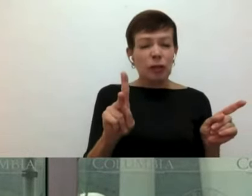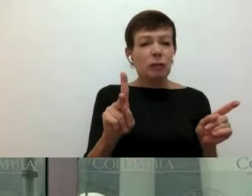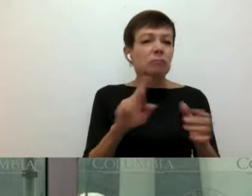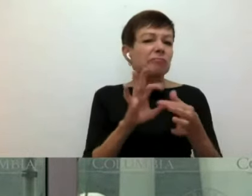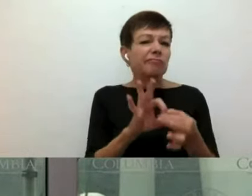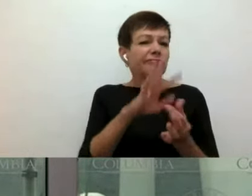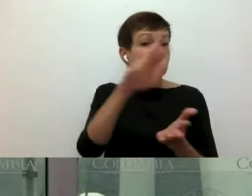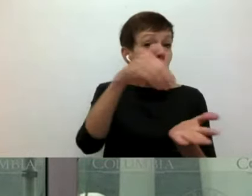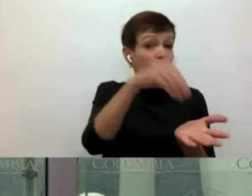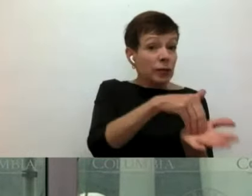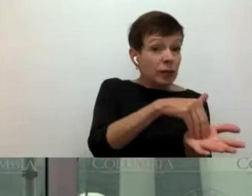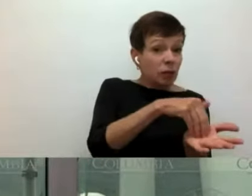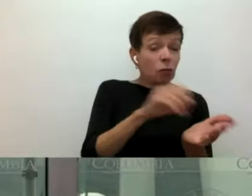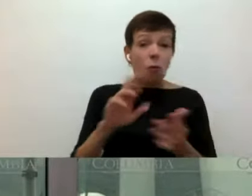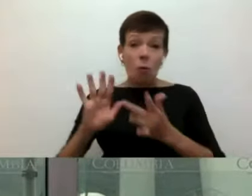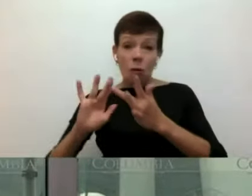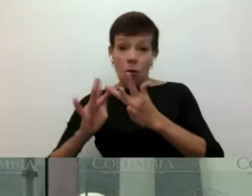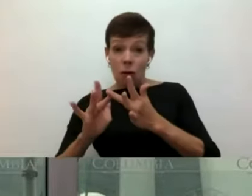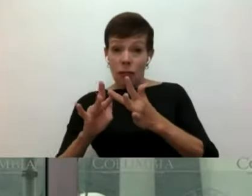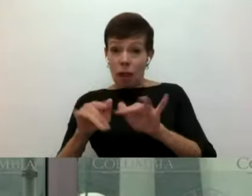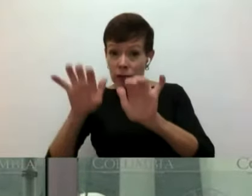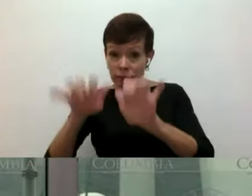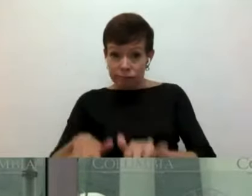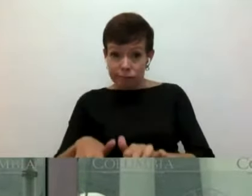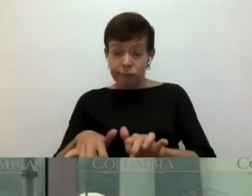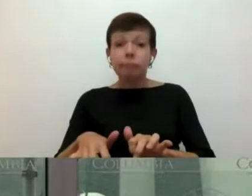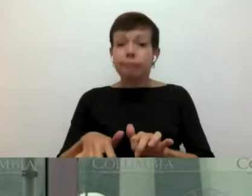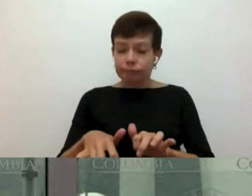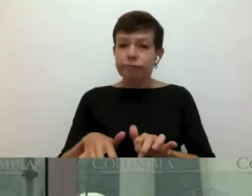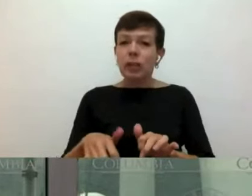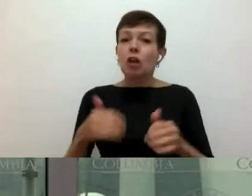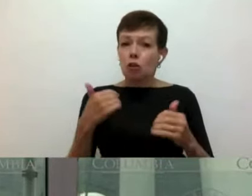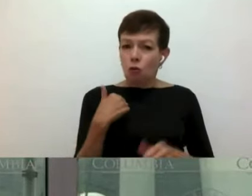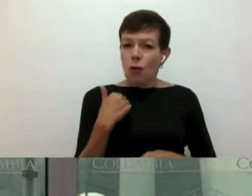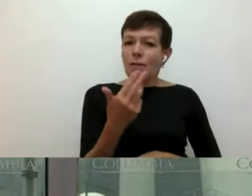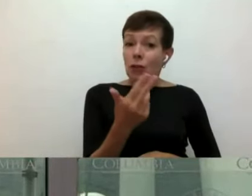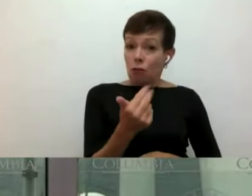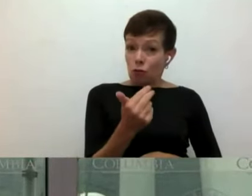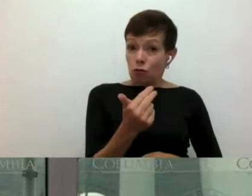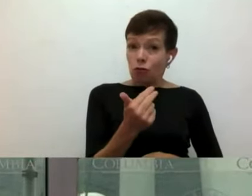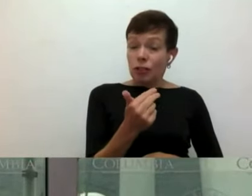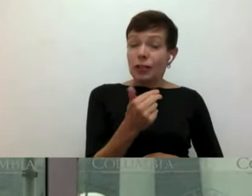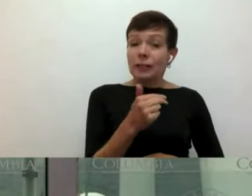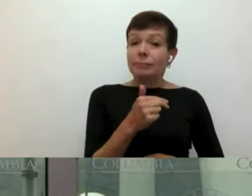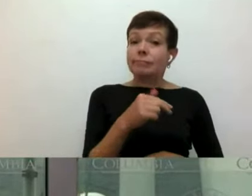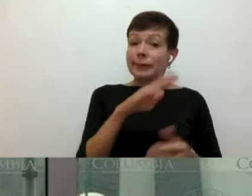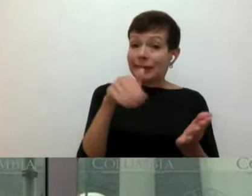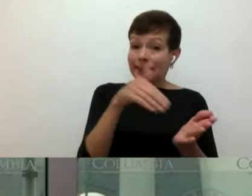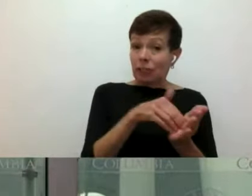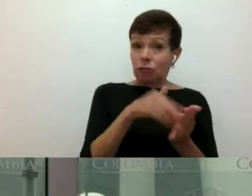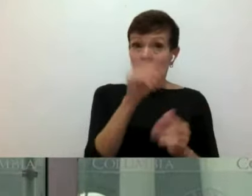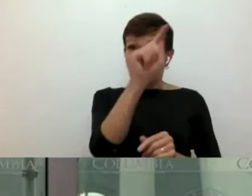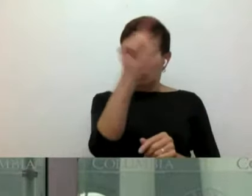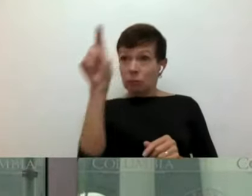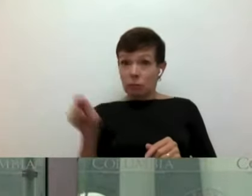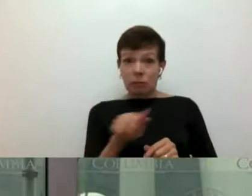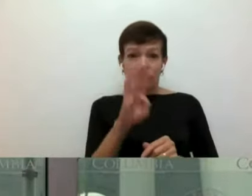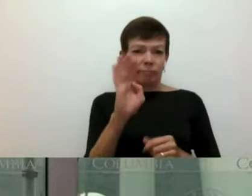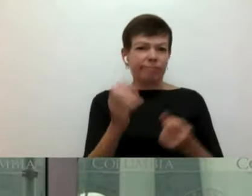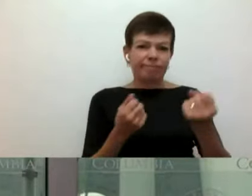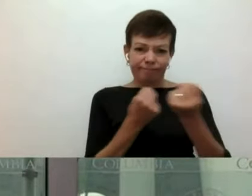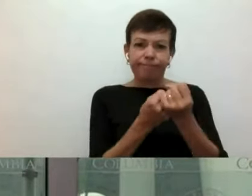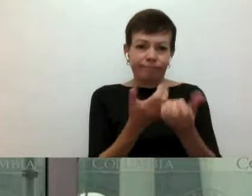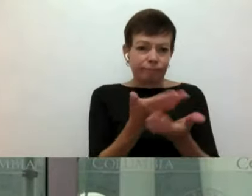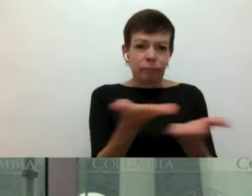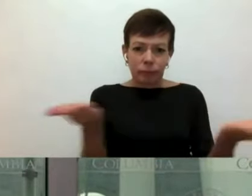fire alone, either through a reception center or through our online system, are being supported by 13 in-person and